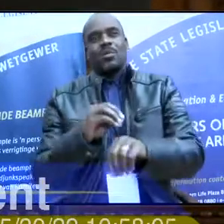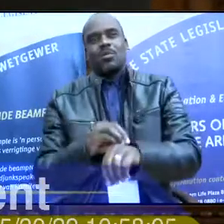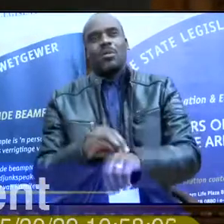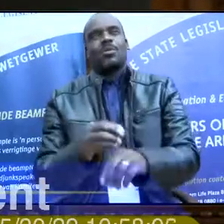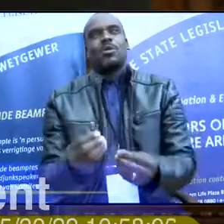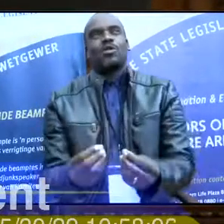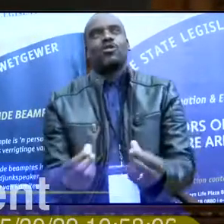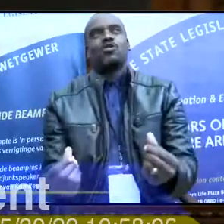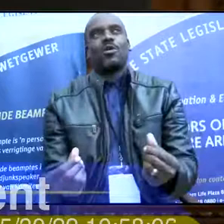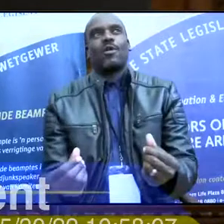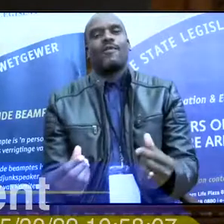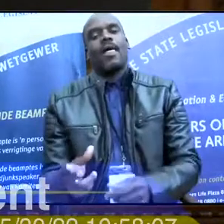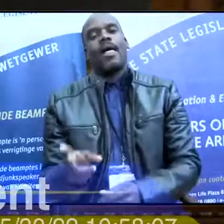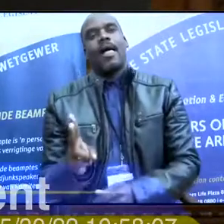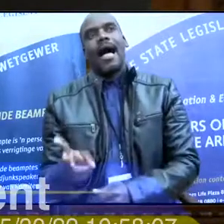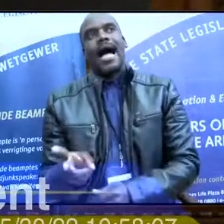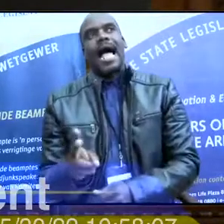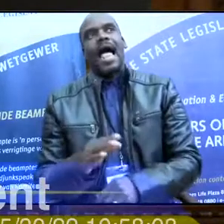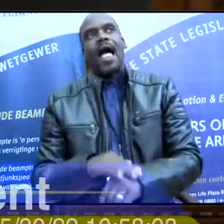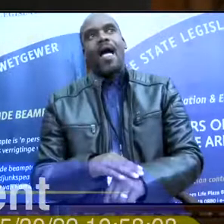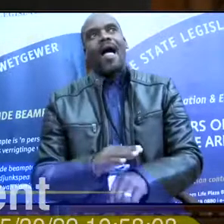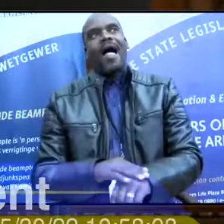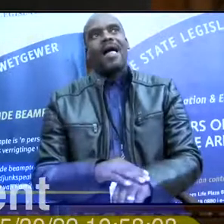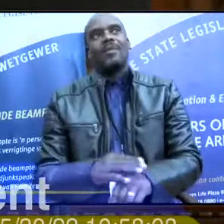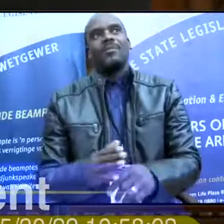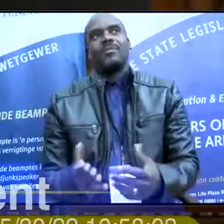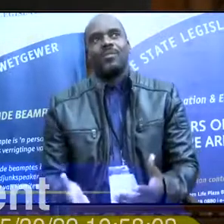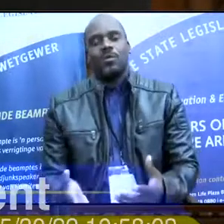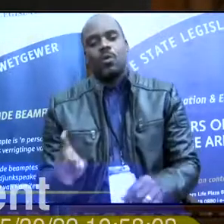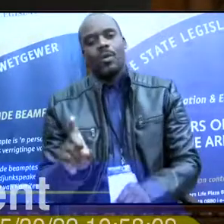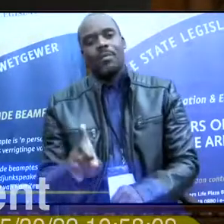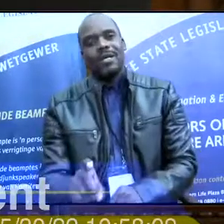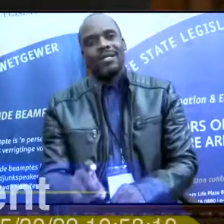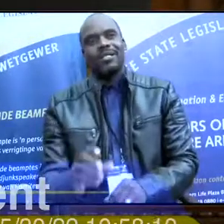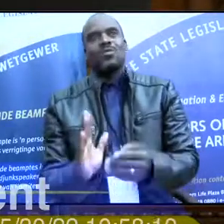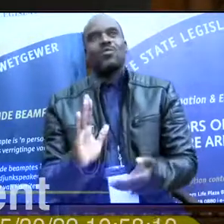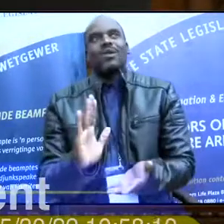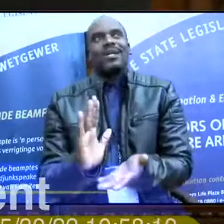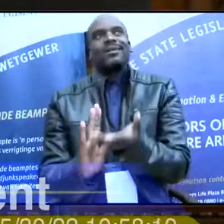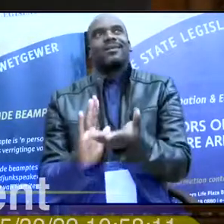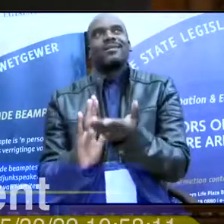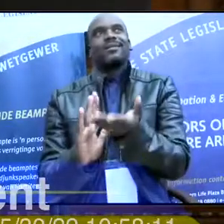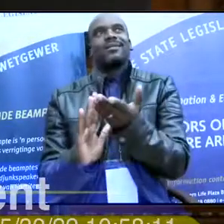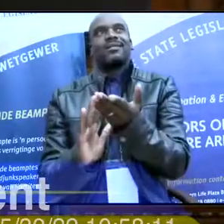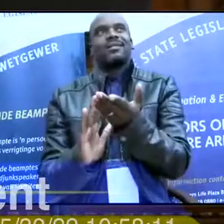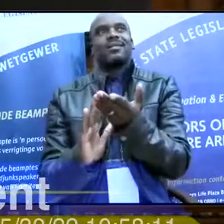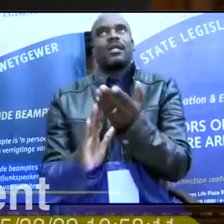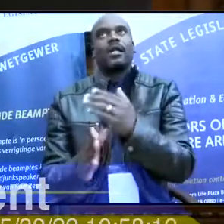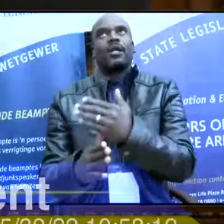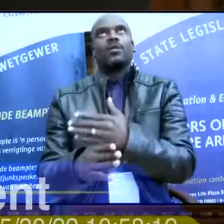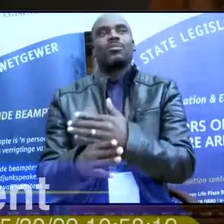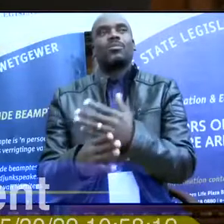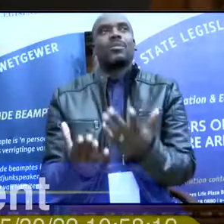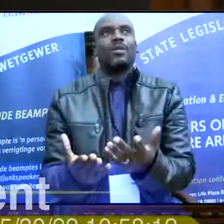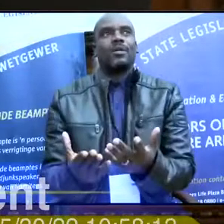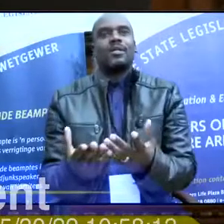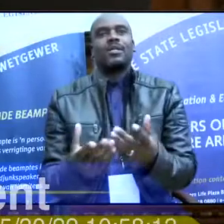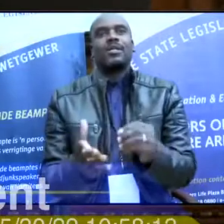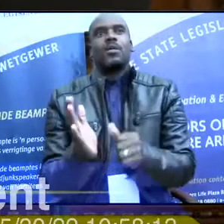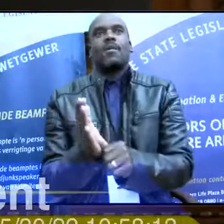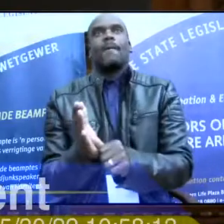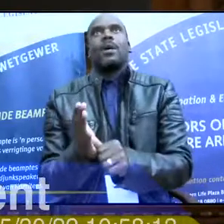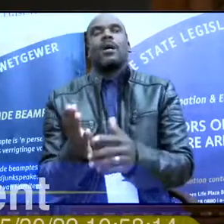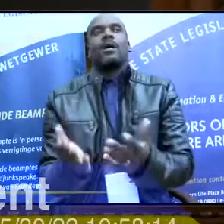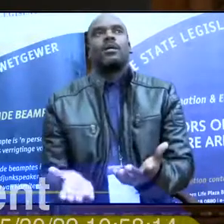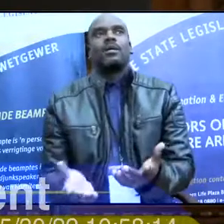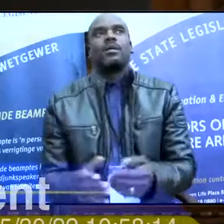and we also looked at reducing financing cost we increase market confidence by attracting certain investments and